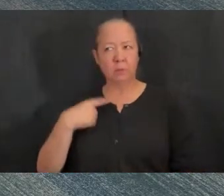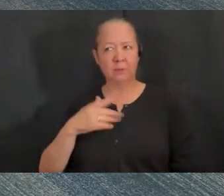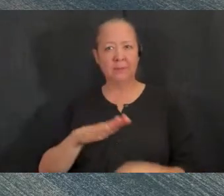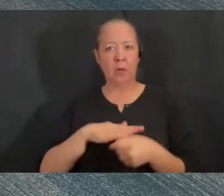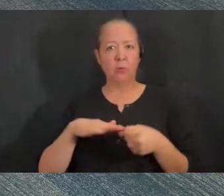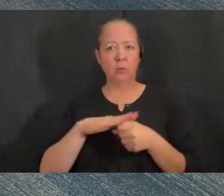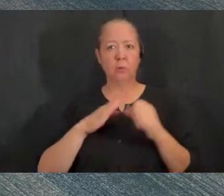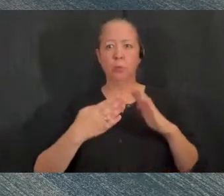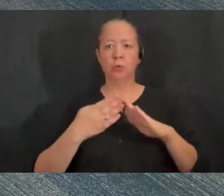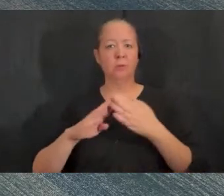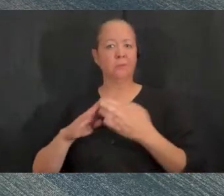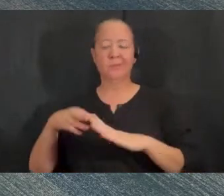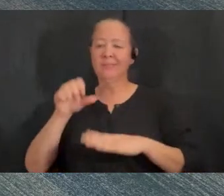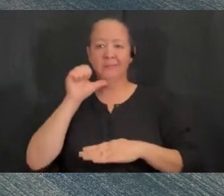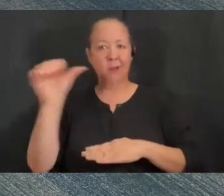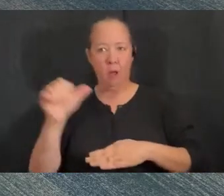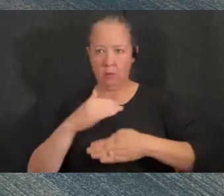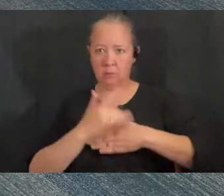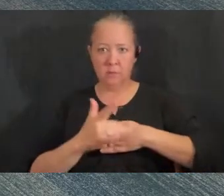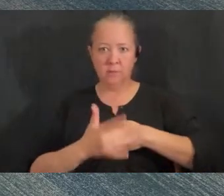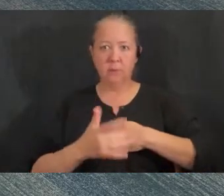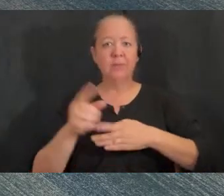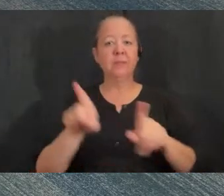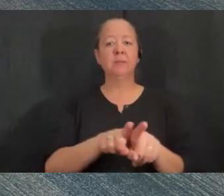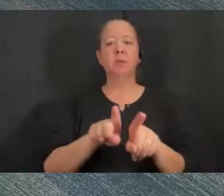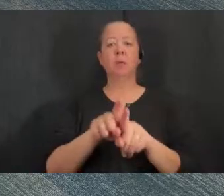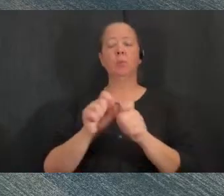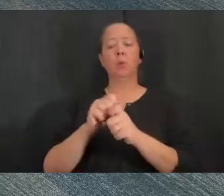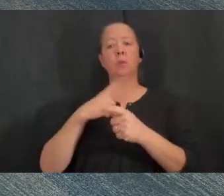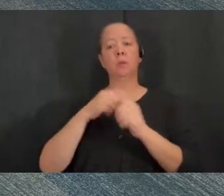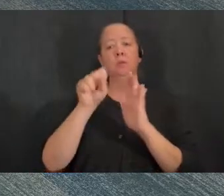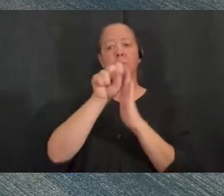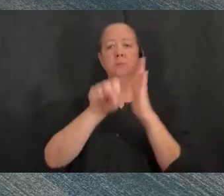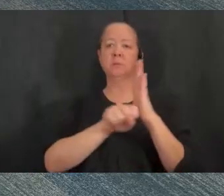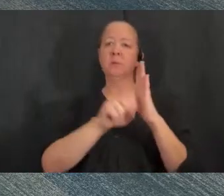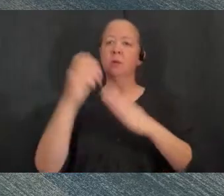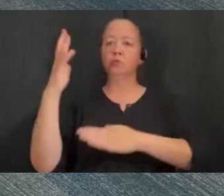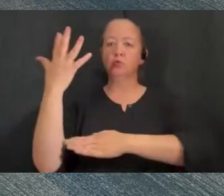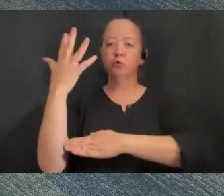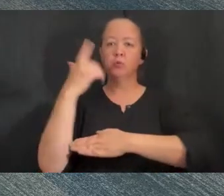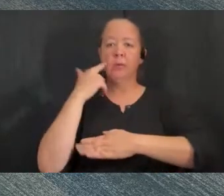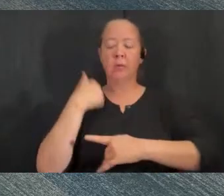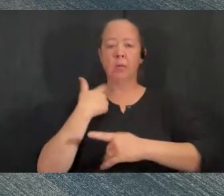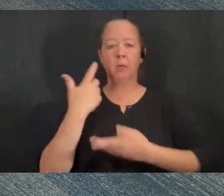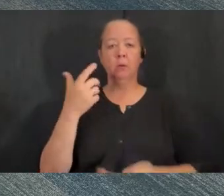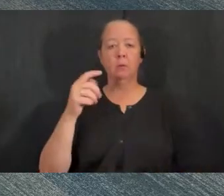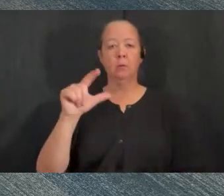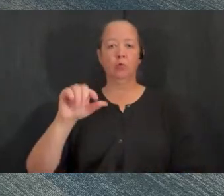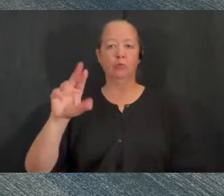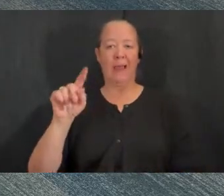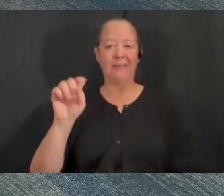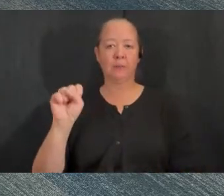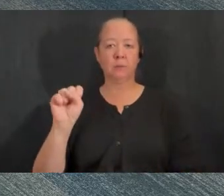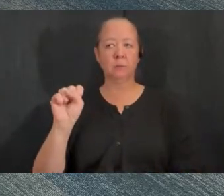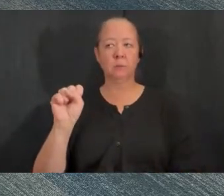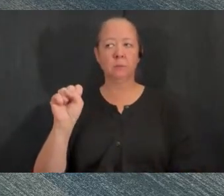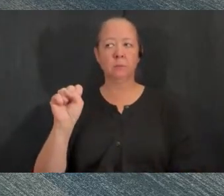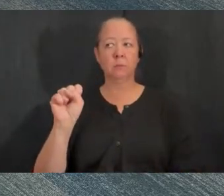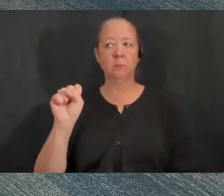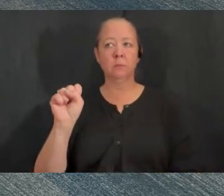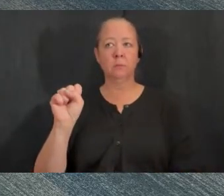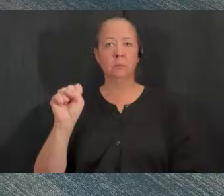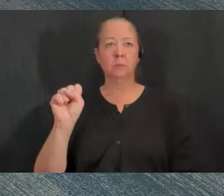the state tree planting grants. There are impacted areas that one has to go through the metrics and